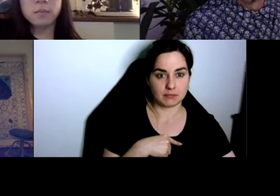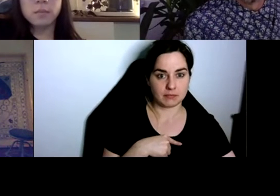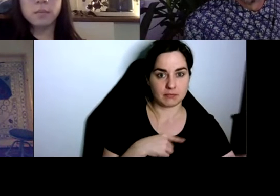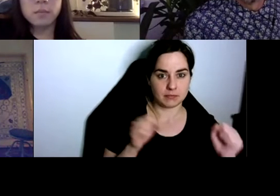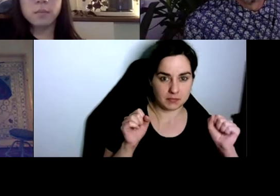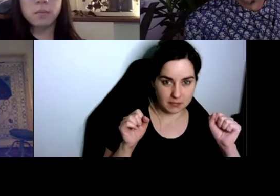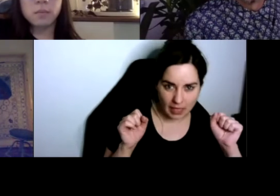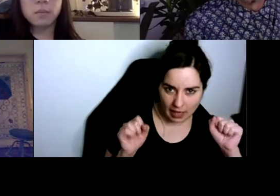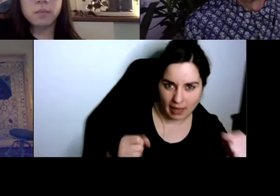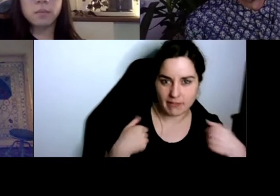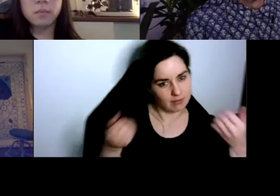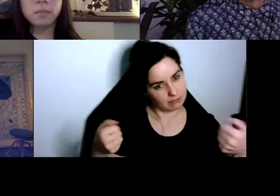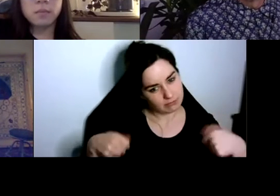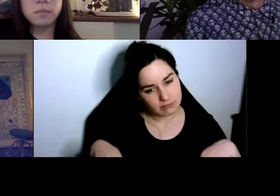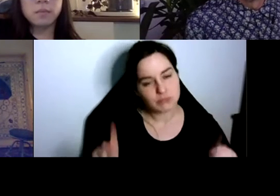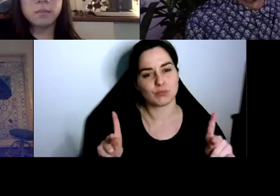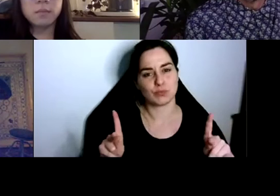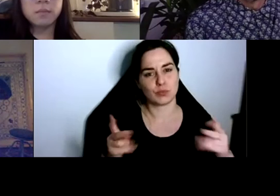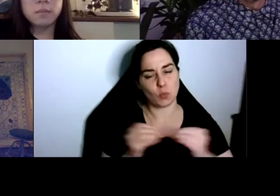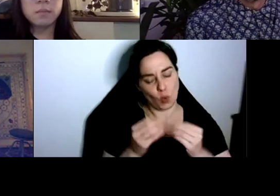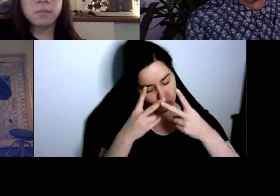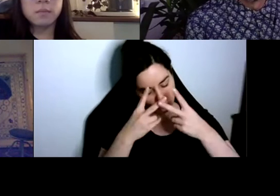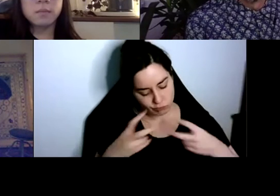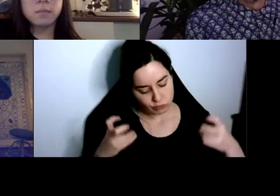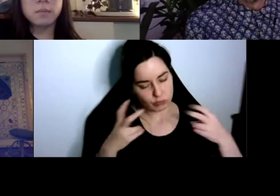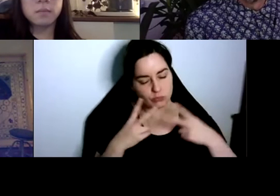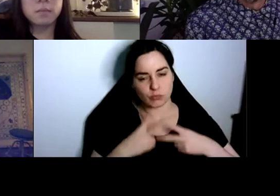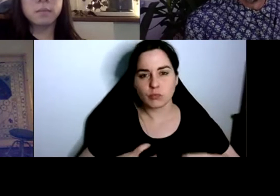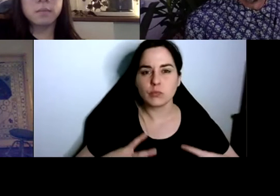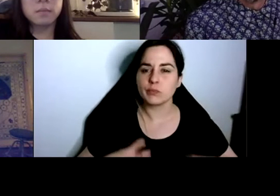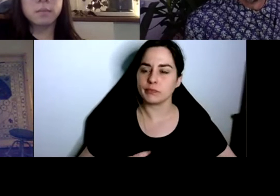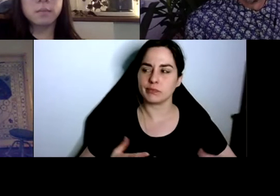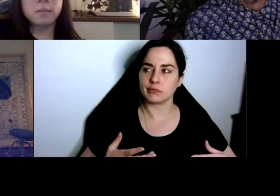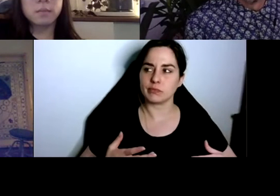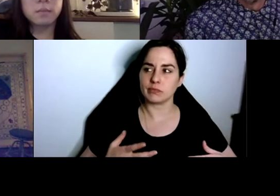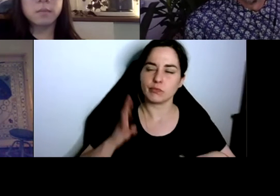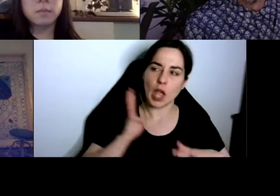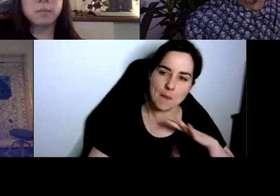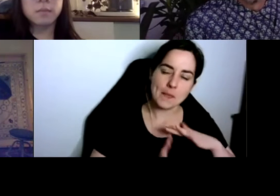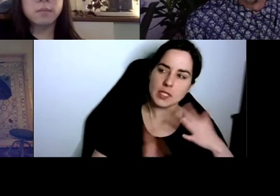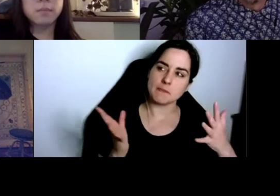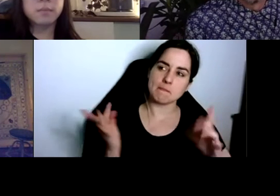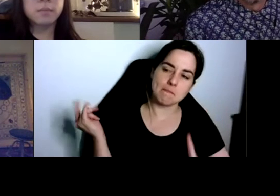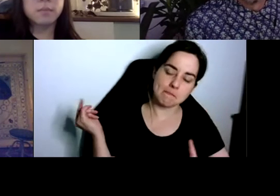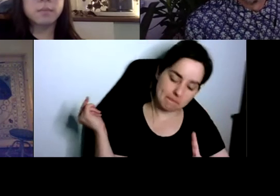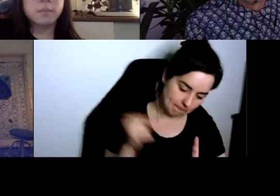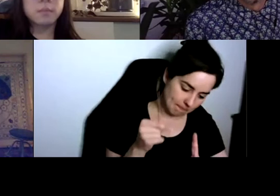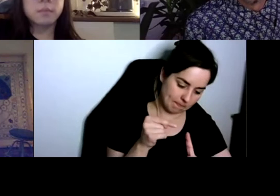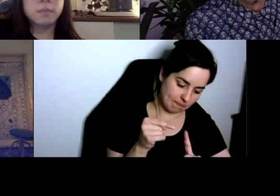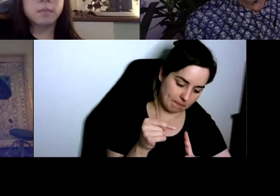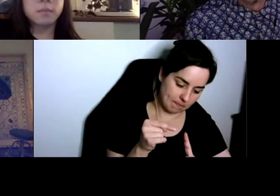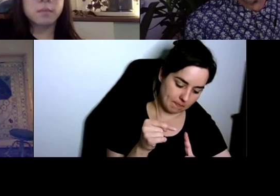question, ask ourselves very humbly, like, why do we need to make